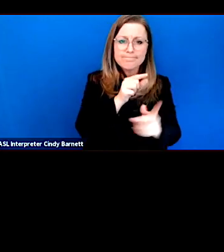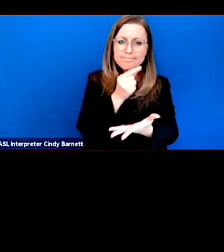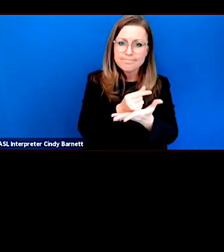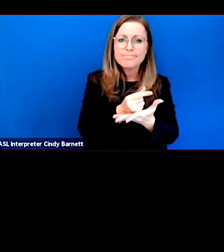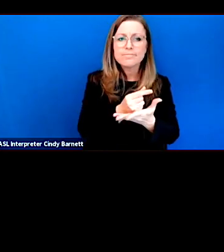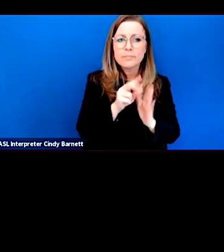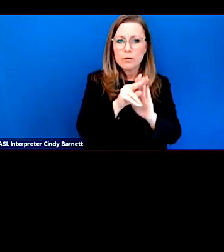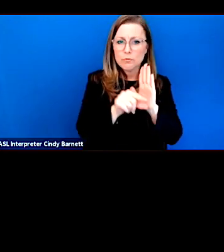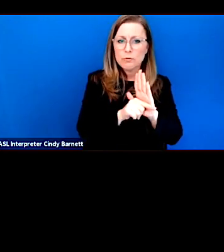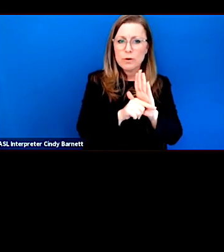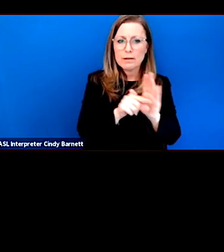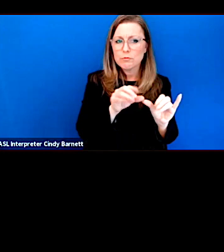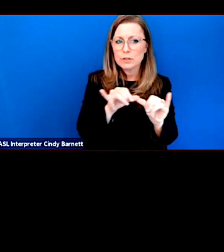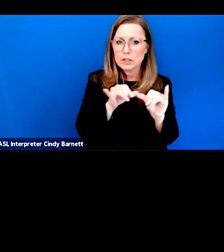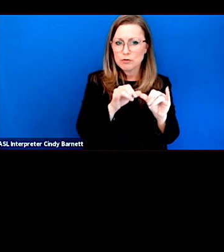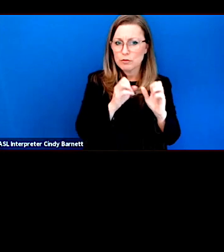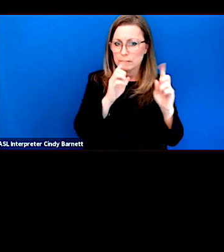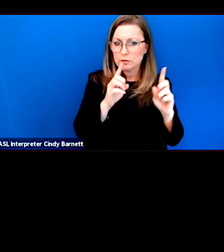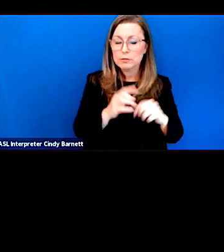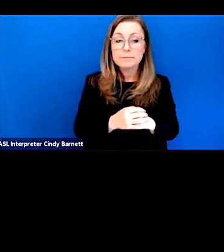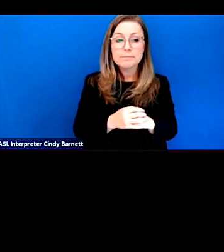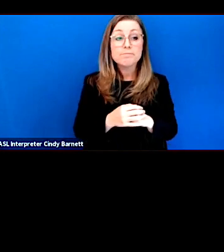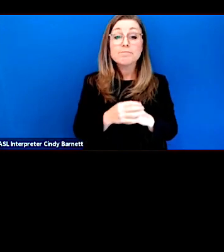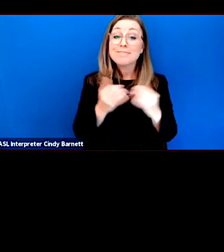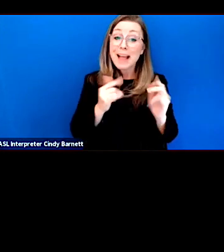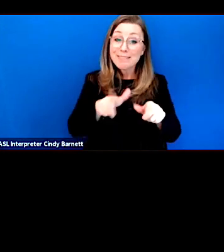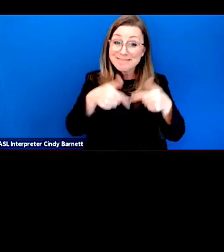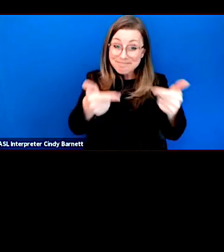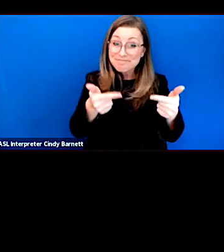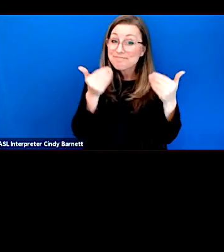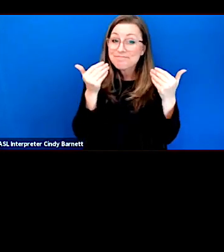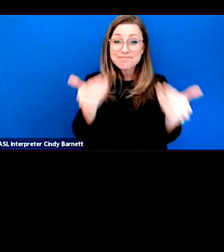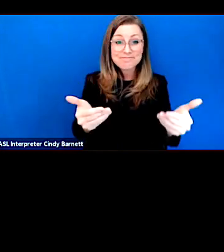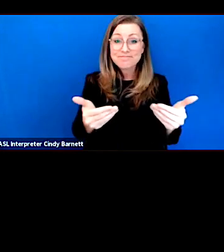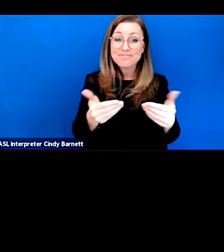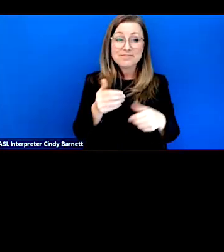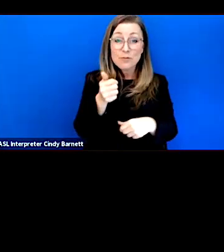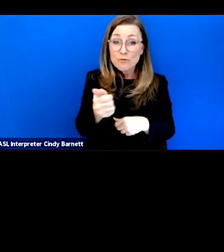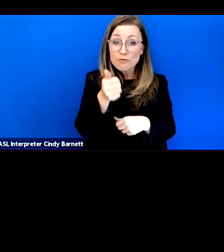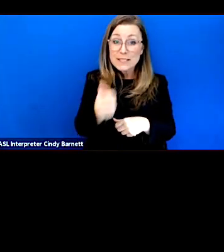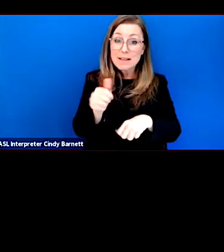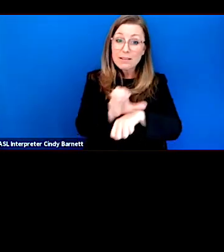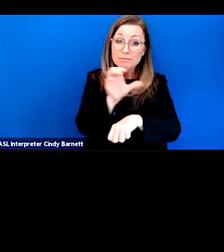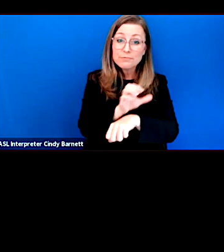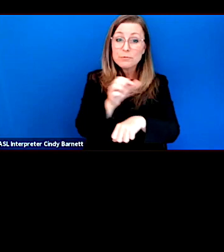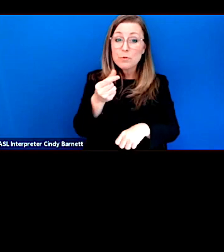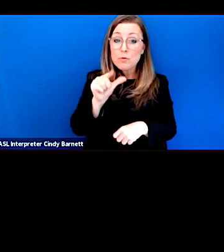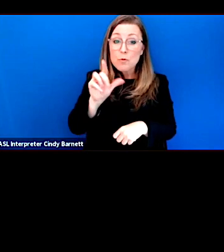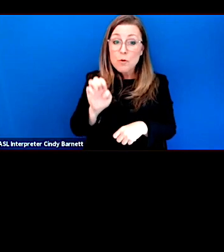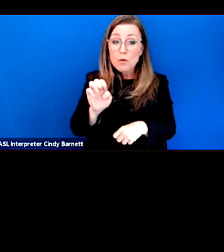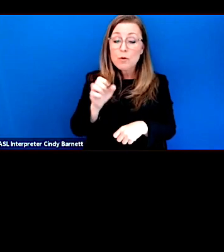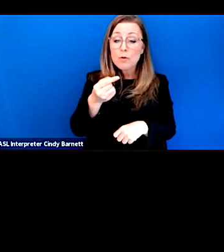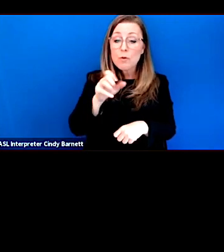go onto your web browser and Google and put in Google Scholar. You can go on Google Scholar, or you can go